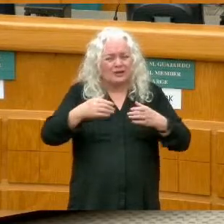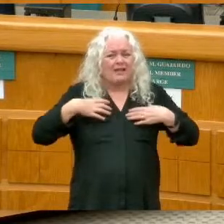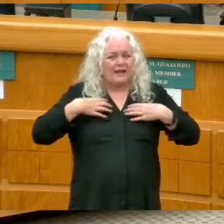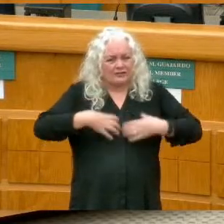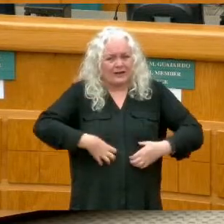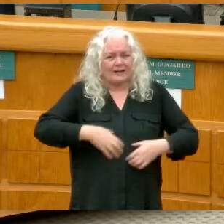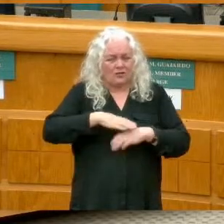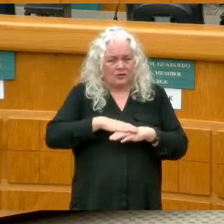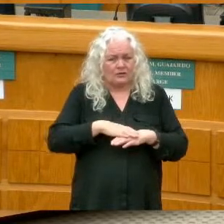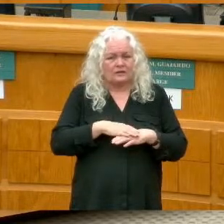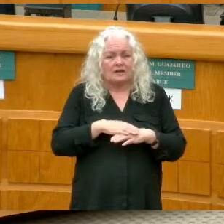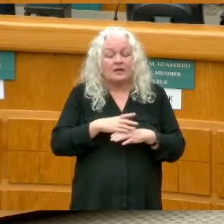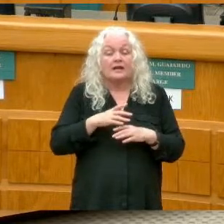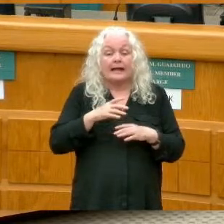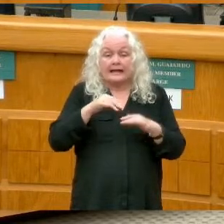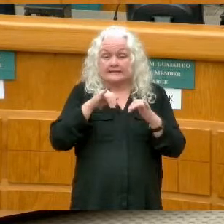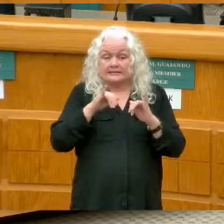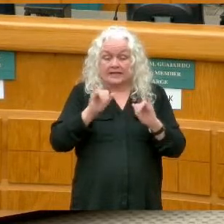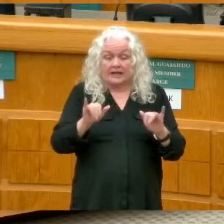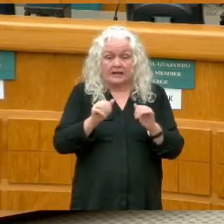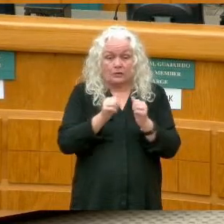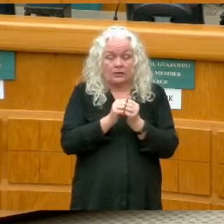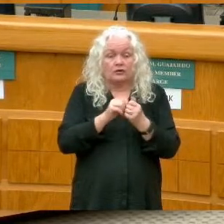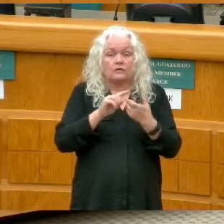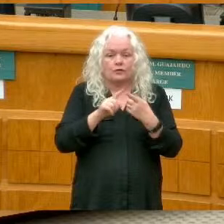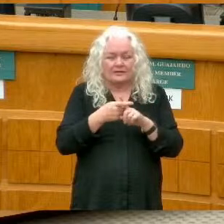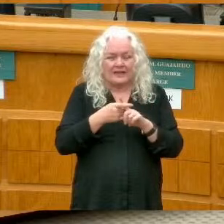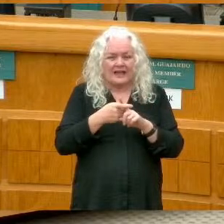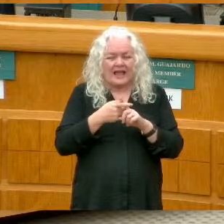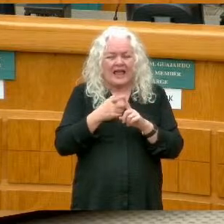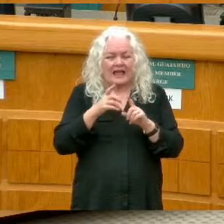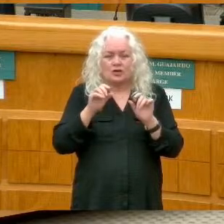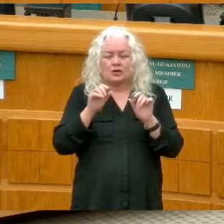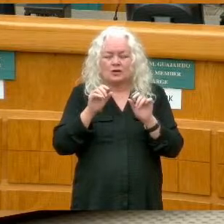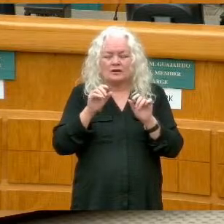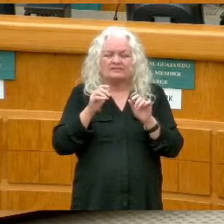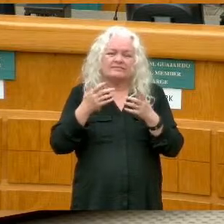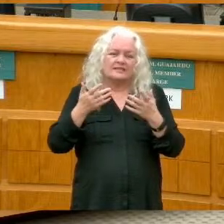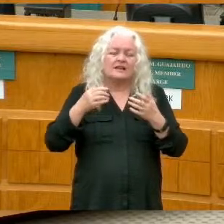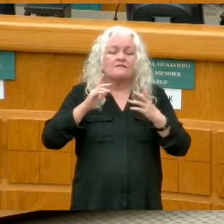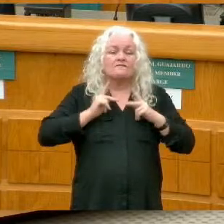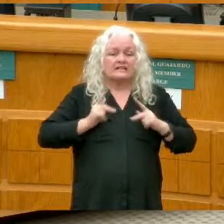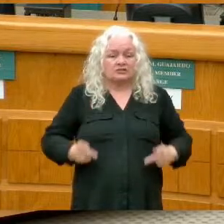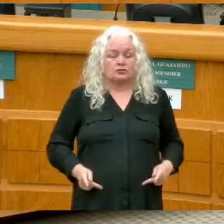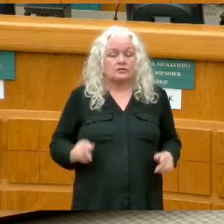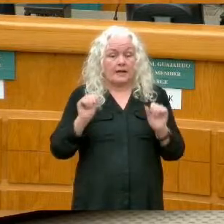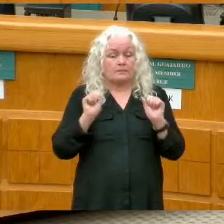jacket on them. And stay within your swimming and fitness capabilities.